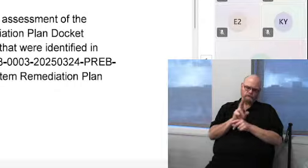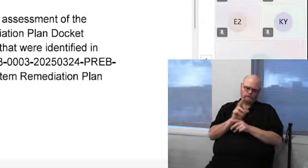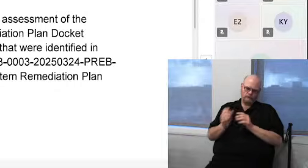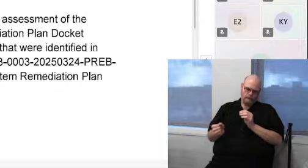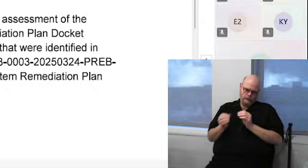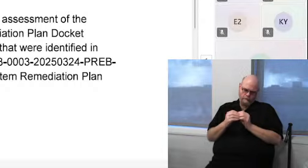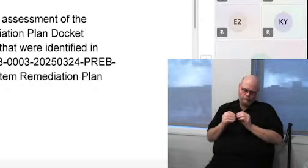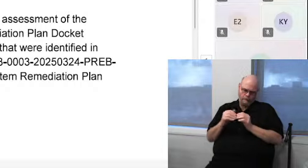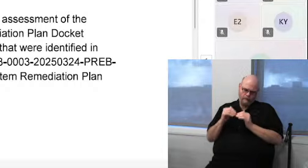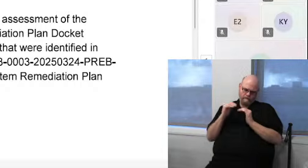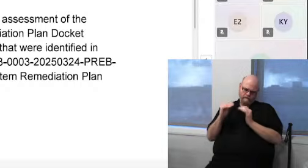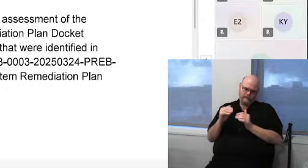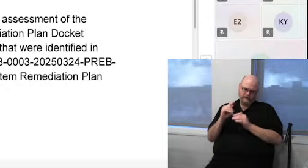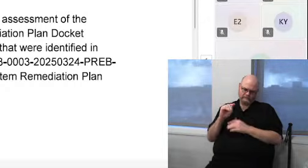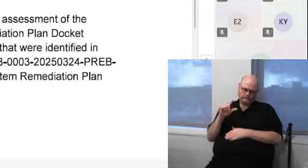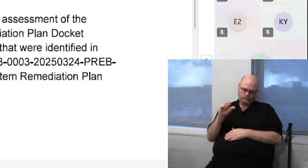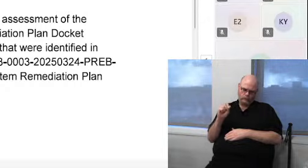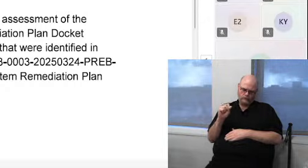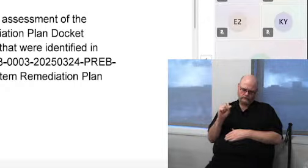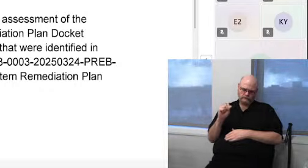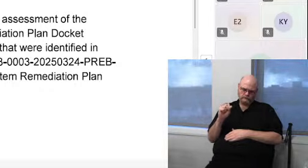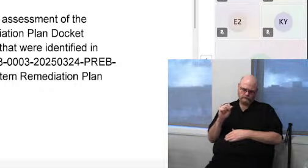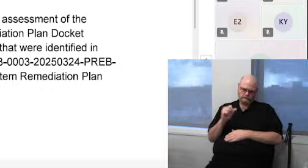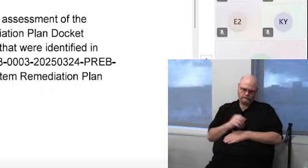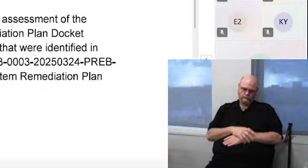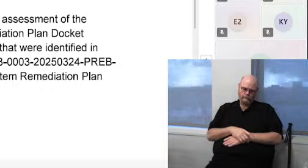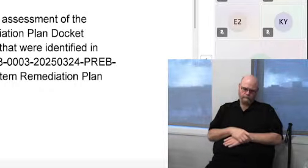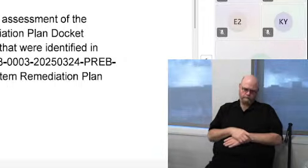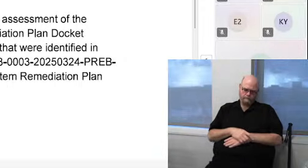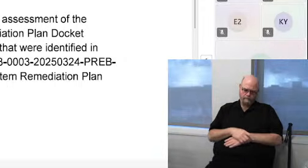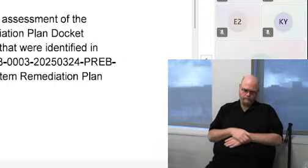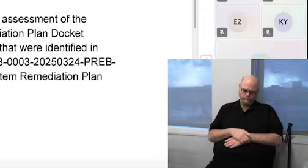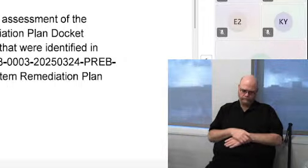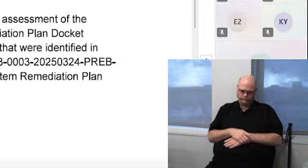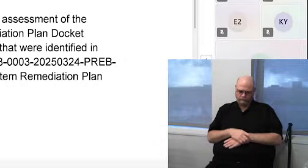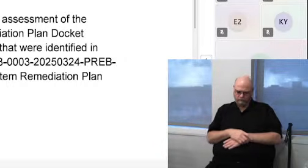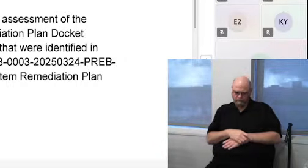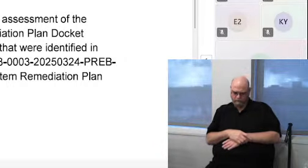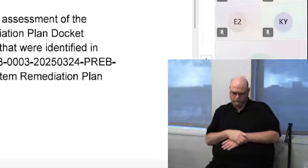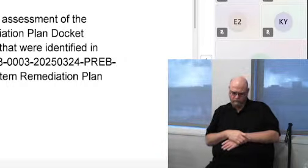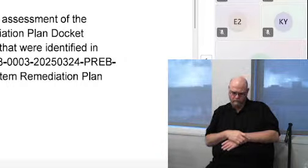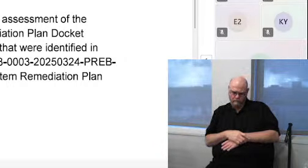using more advanced tools in the process. So that's the evolution that we're pursuing.